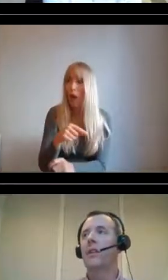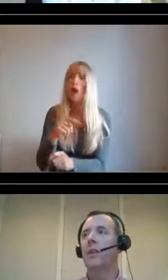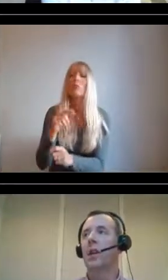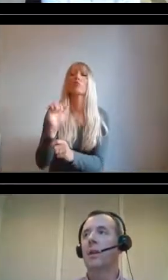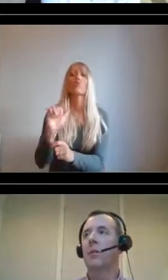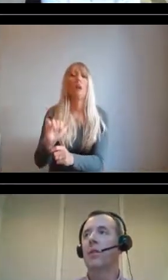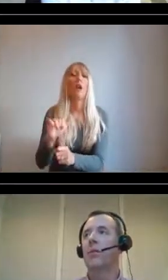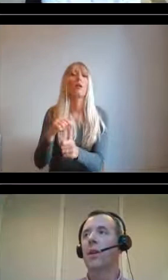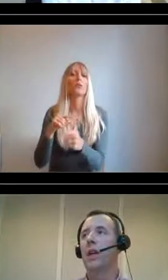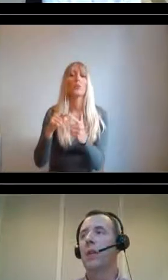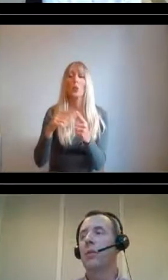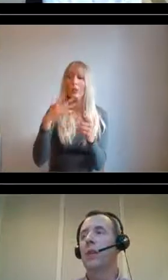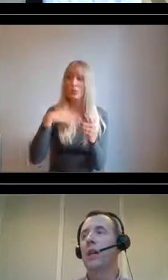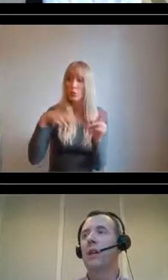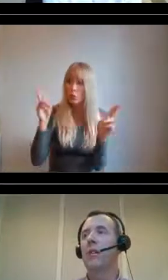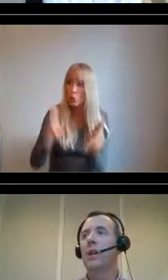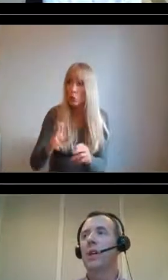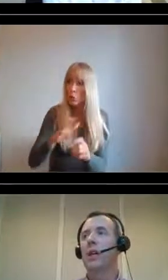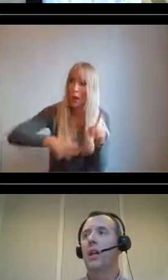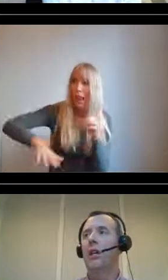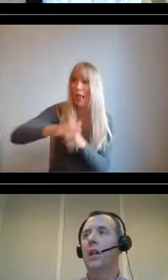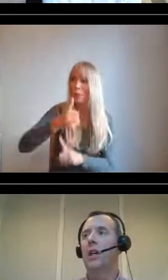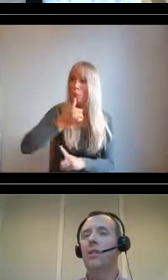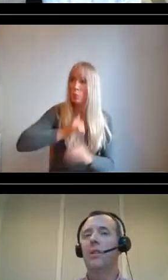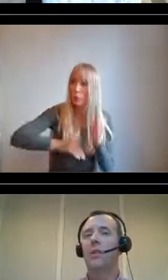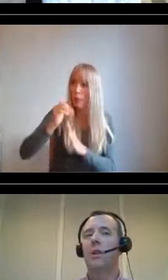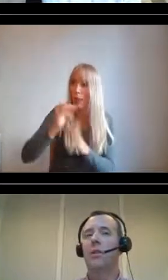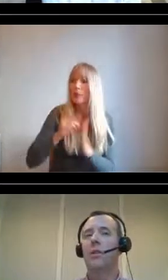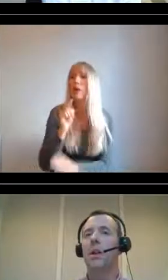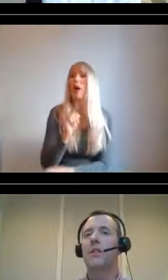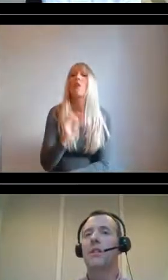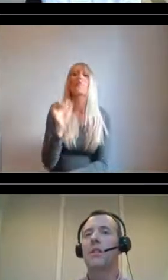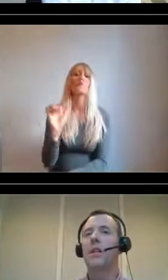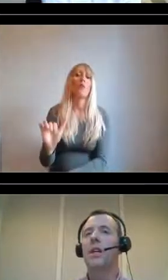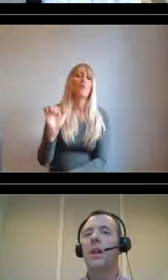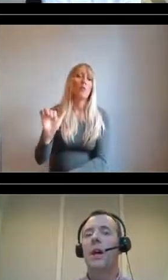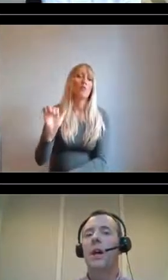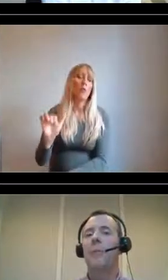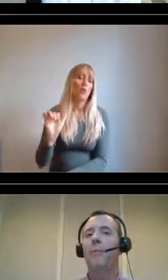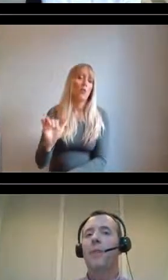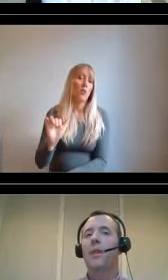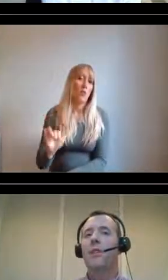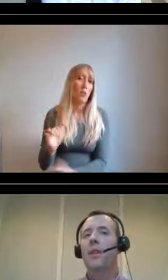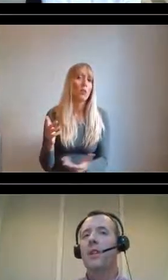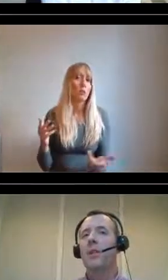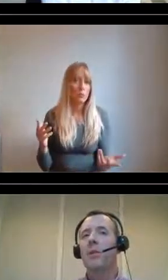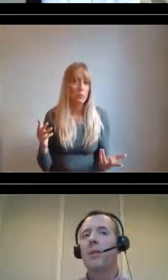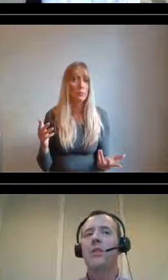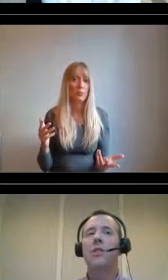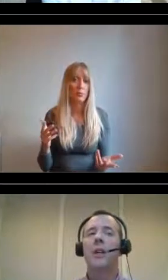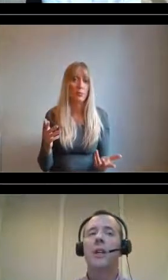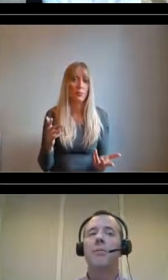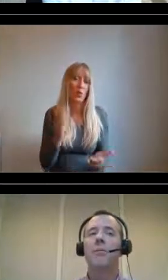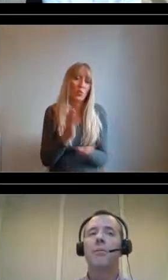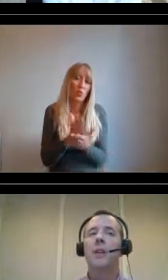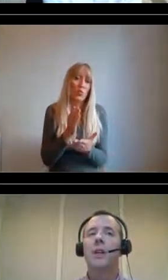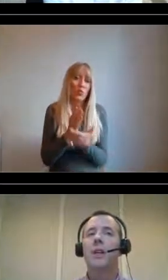of land that we're now looking to request. So yeah, very